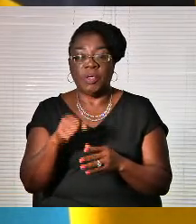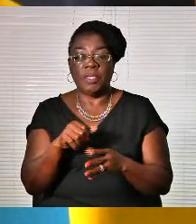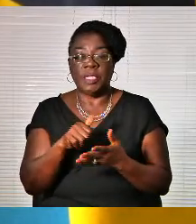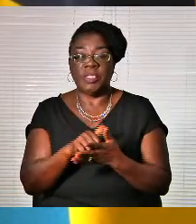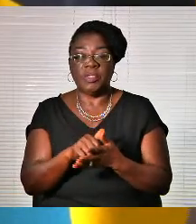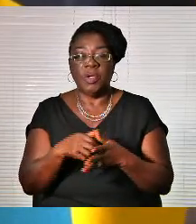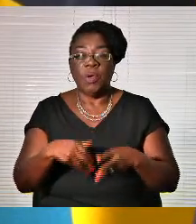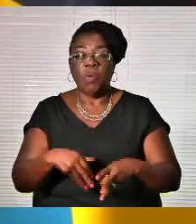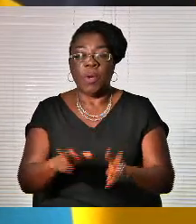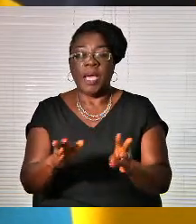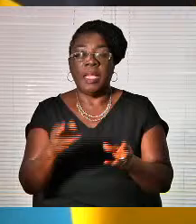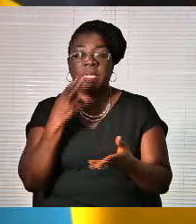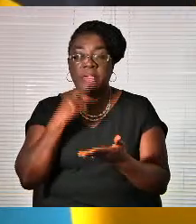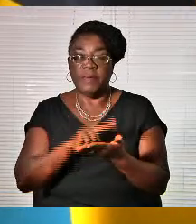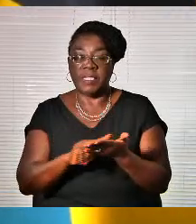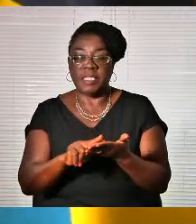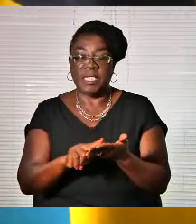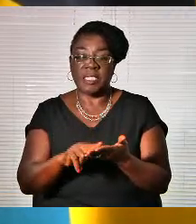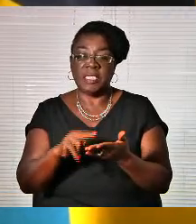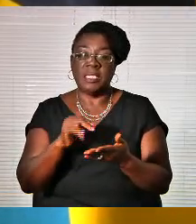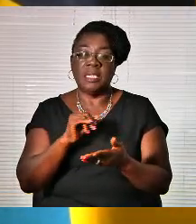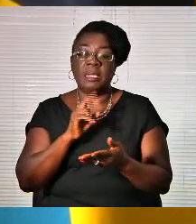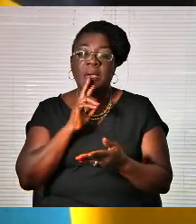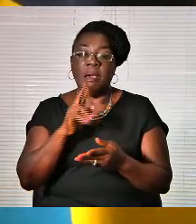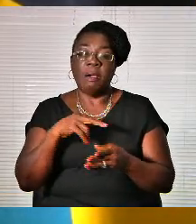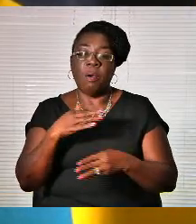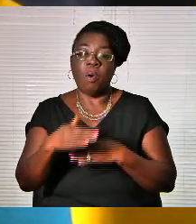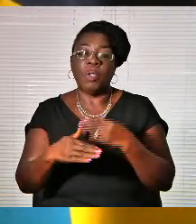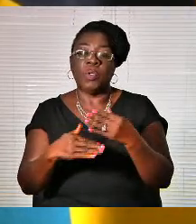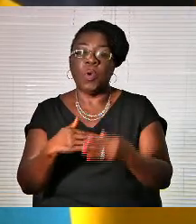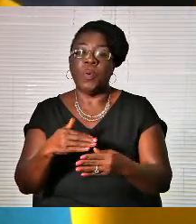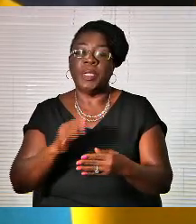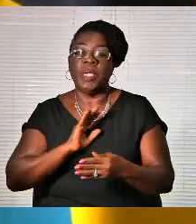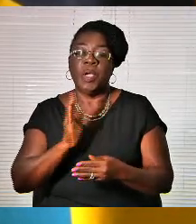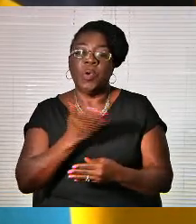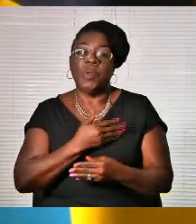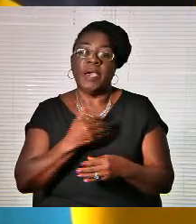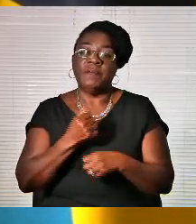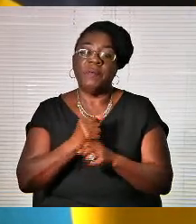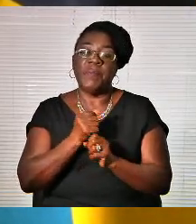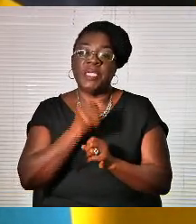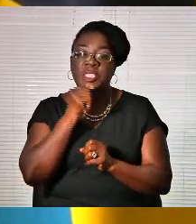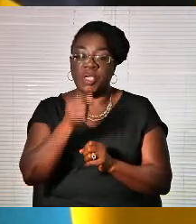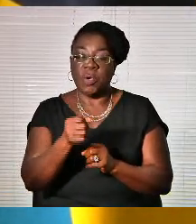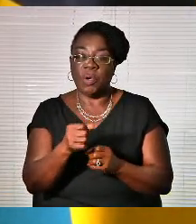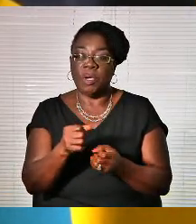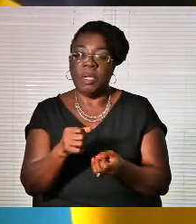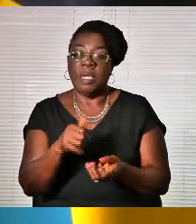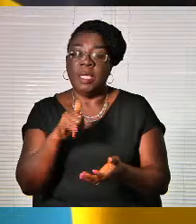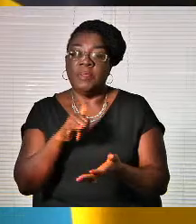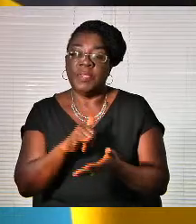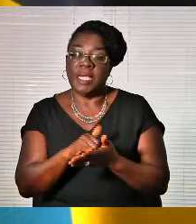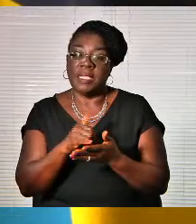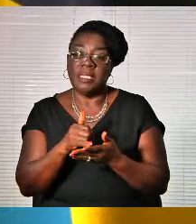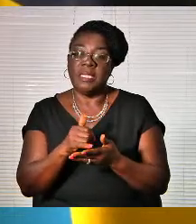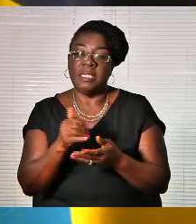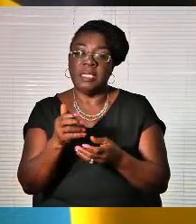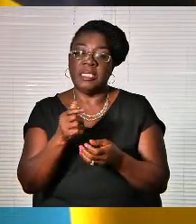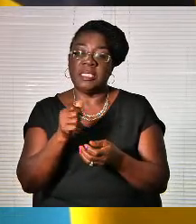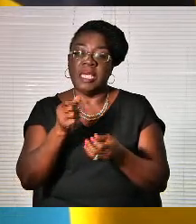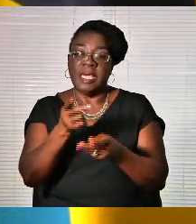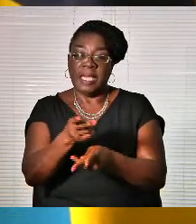these investigations are ongoing, we have an obligation to ensure a level of